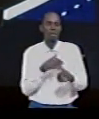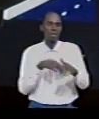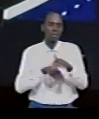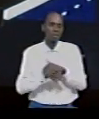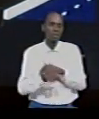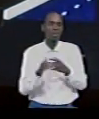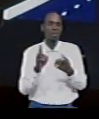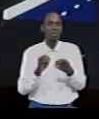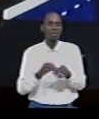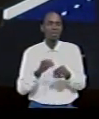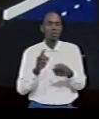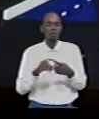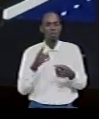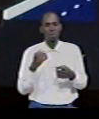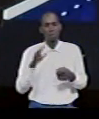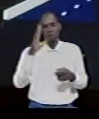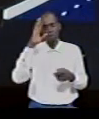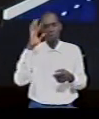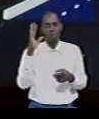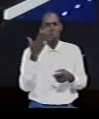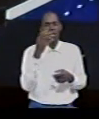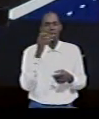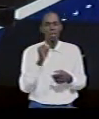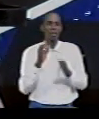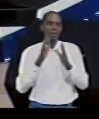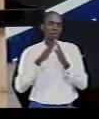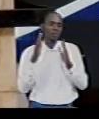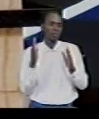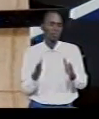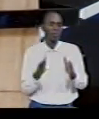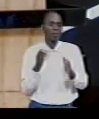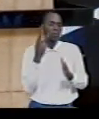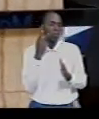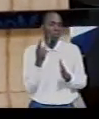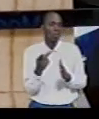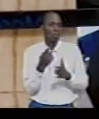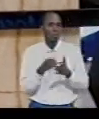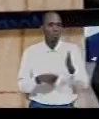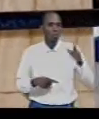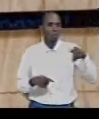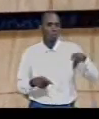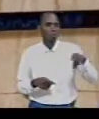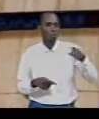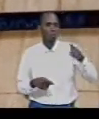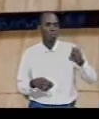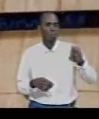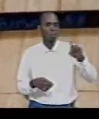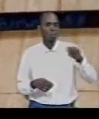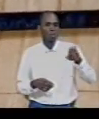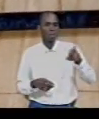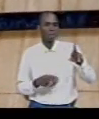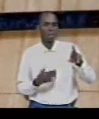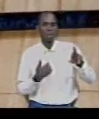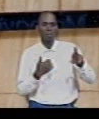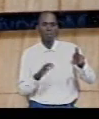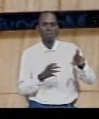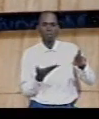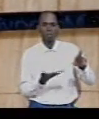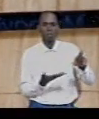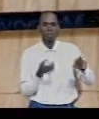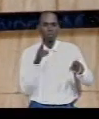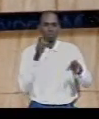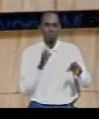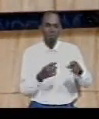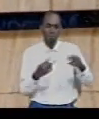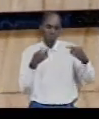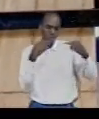at what Peter has done. We must look at our personal lives. And if